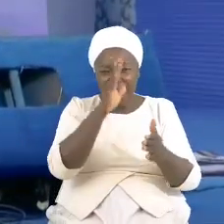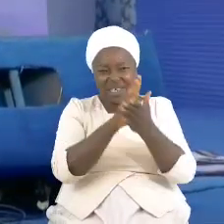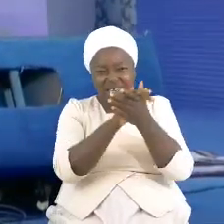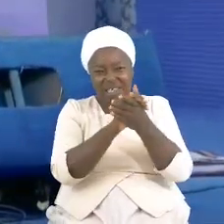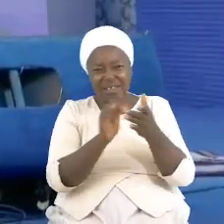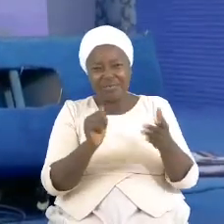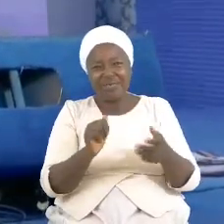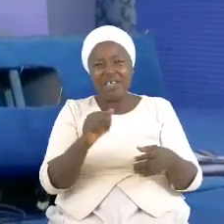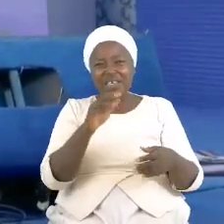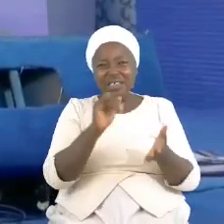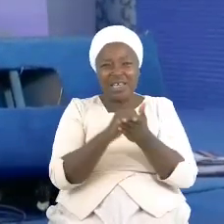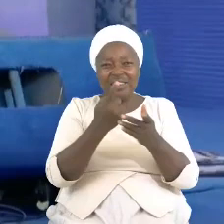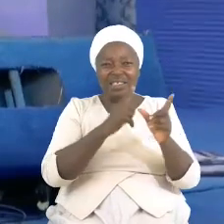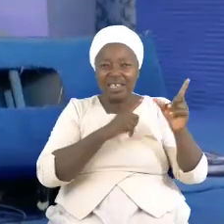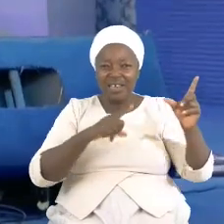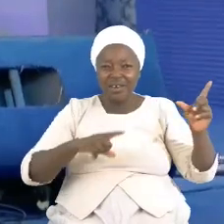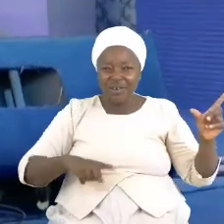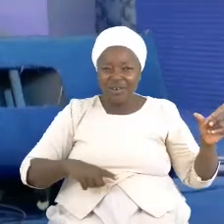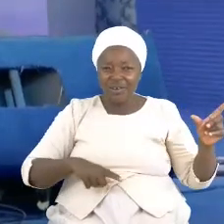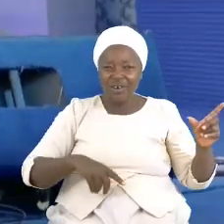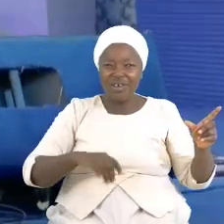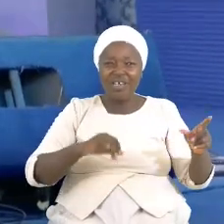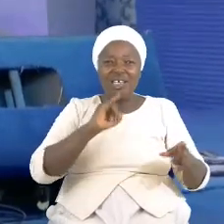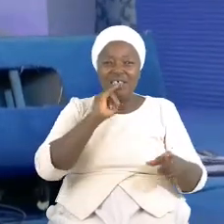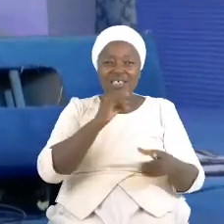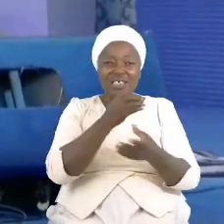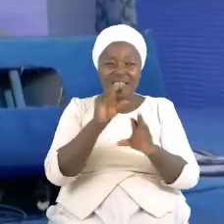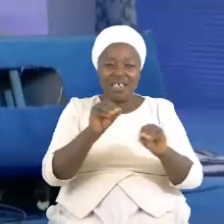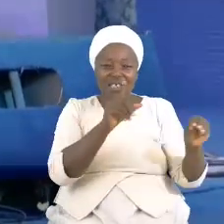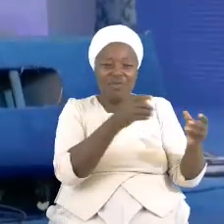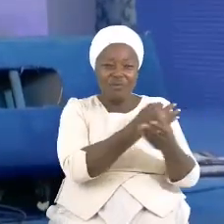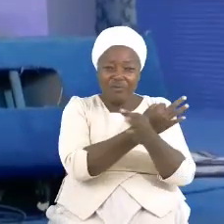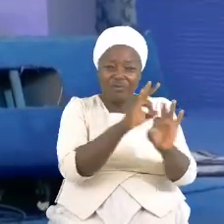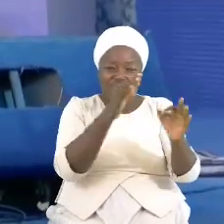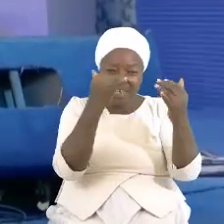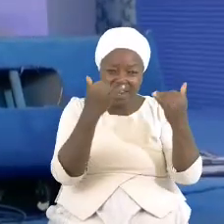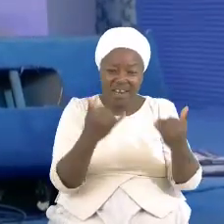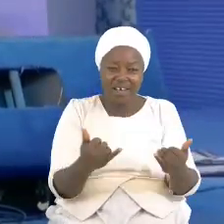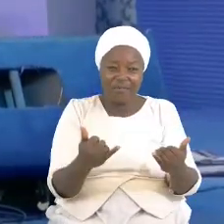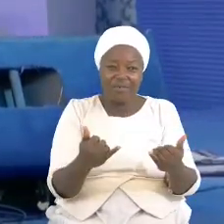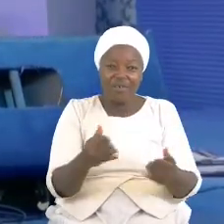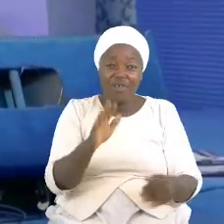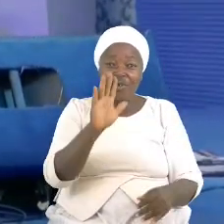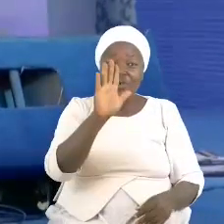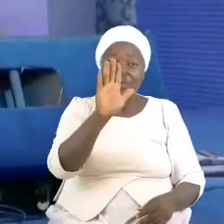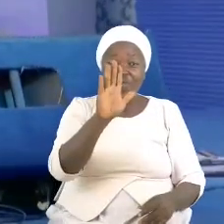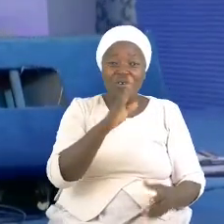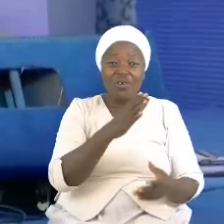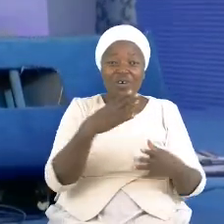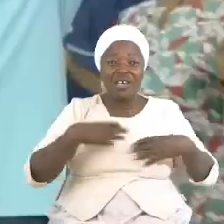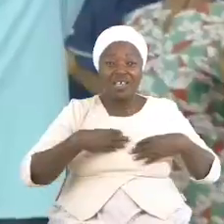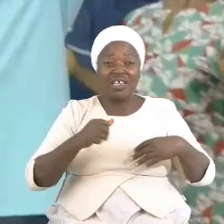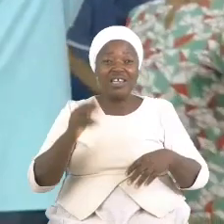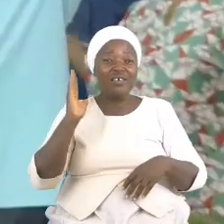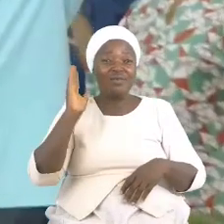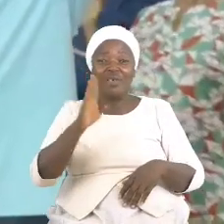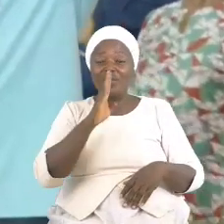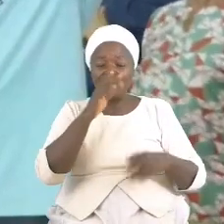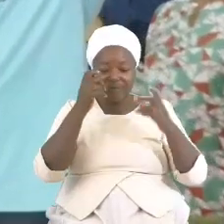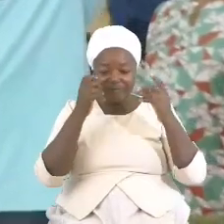the Lord is setting you free now, your healing will be immediate.